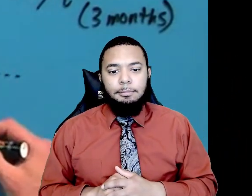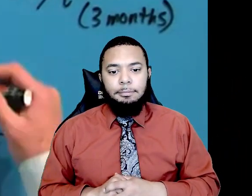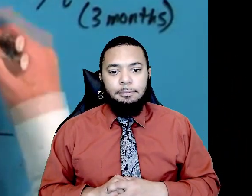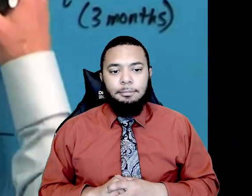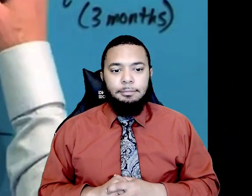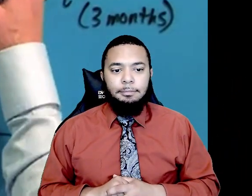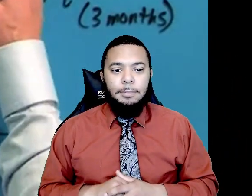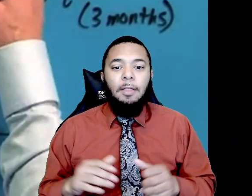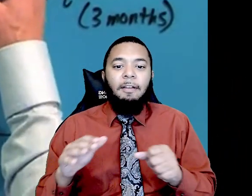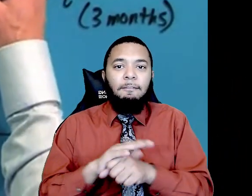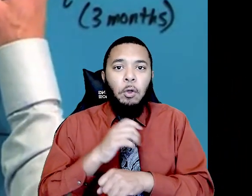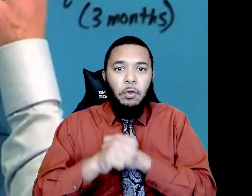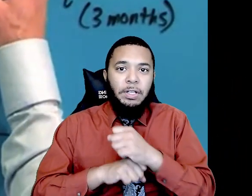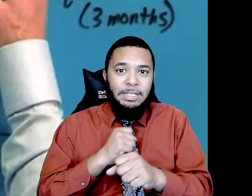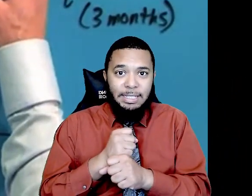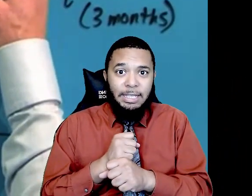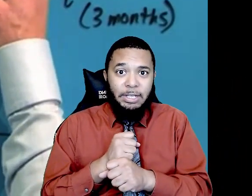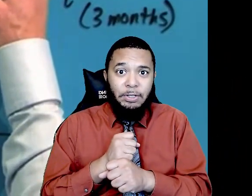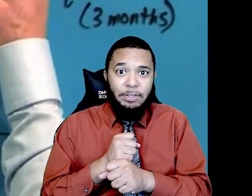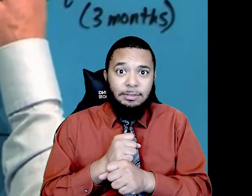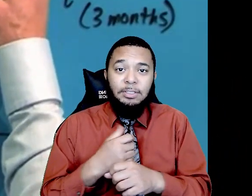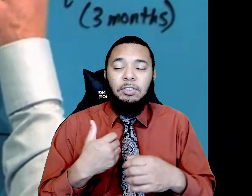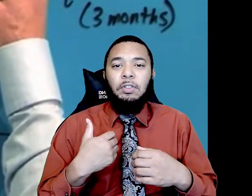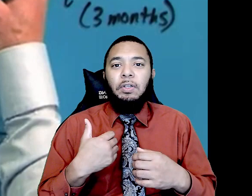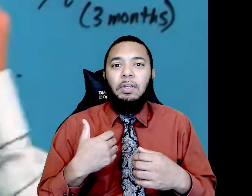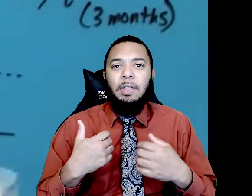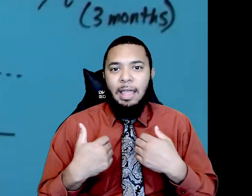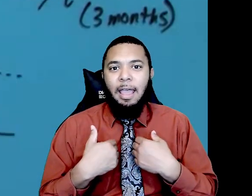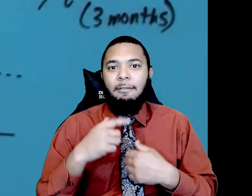the full year, we'll be at 1,020.